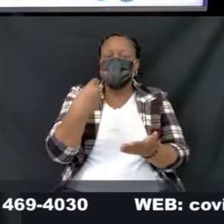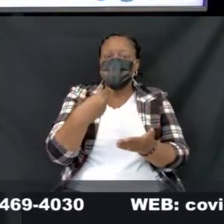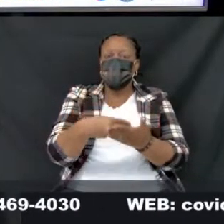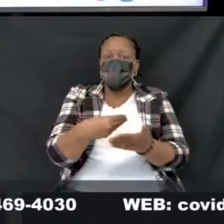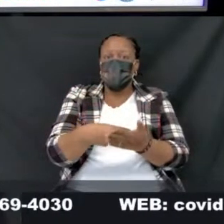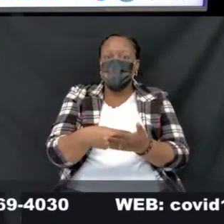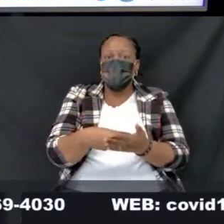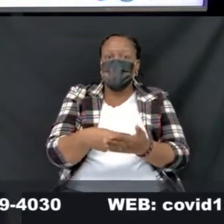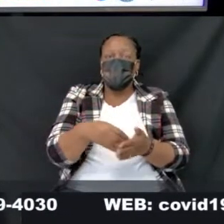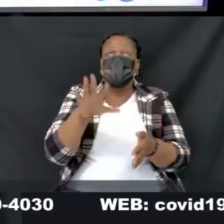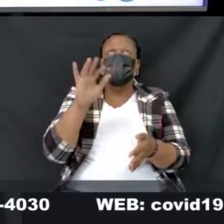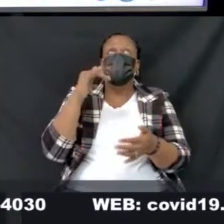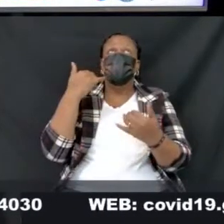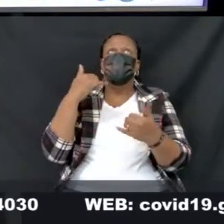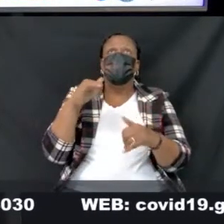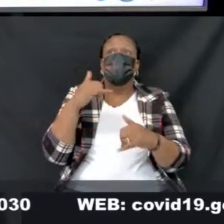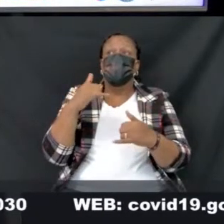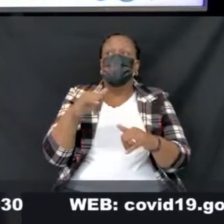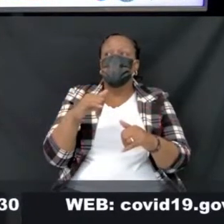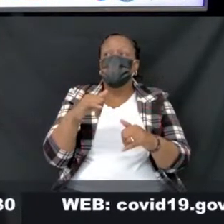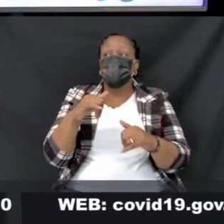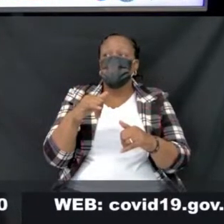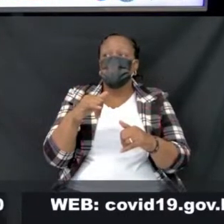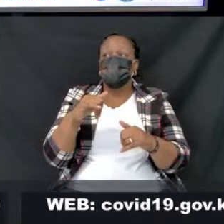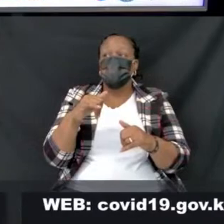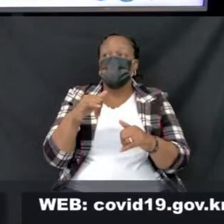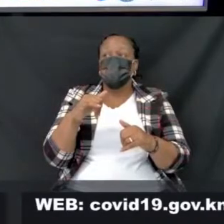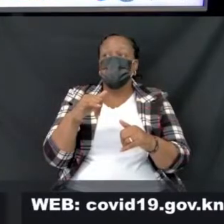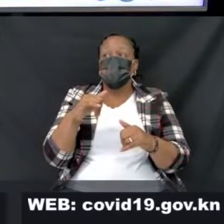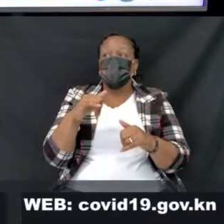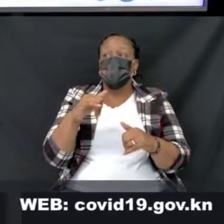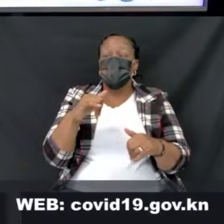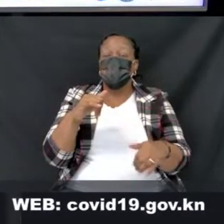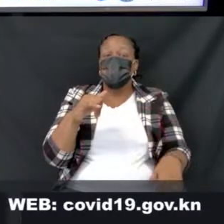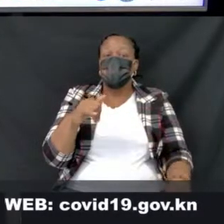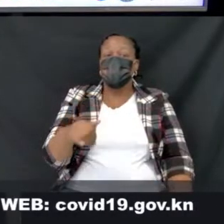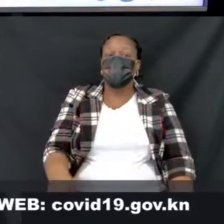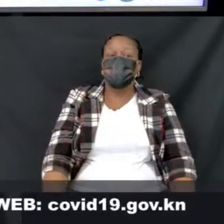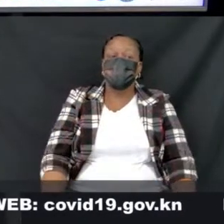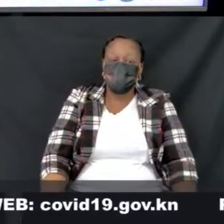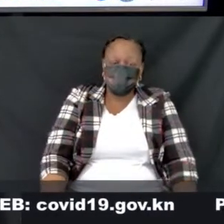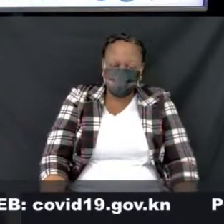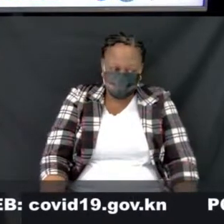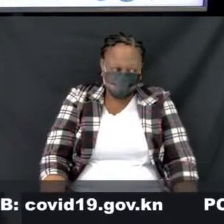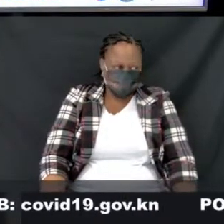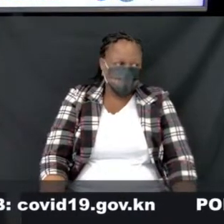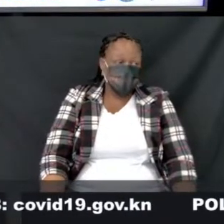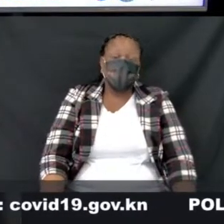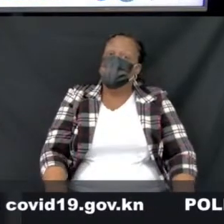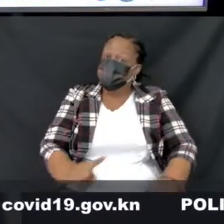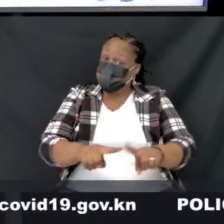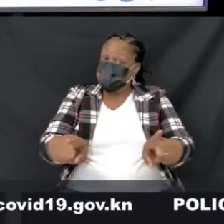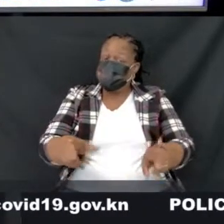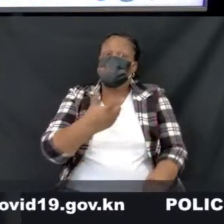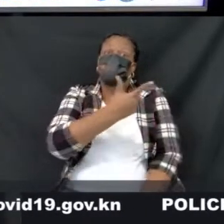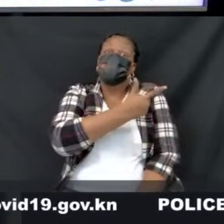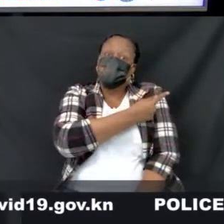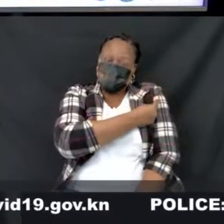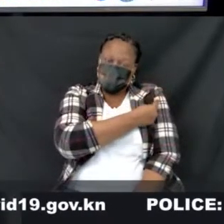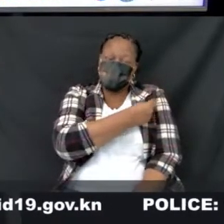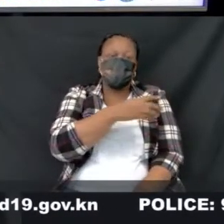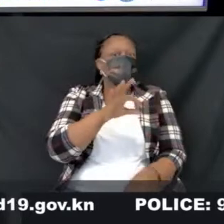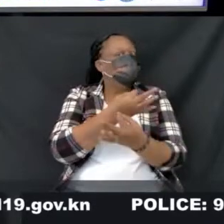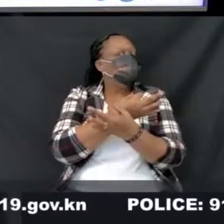the vaccine is free, and it significantly reduces your risk of hospitalization. And